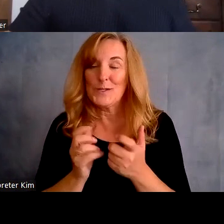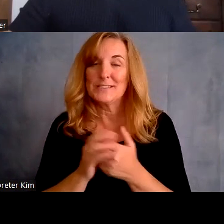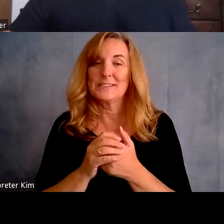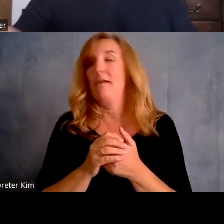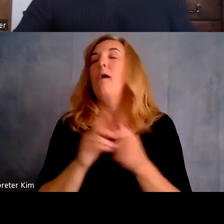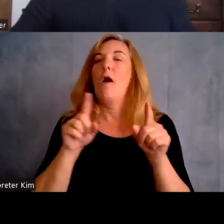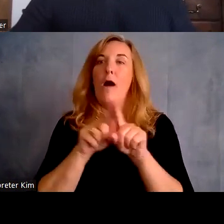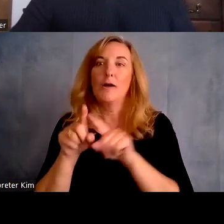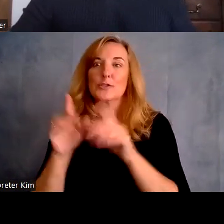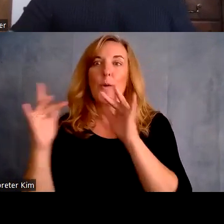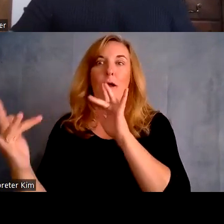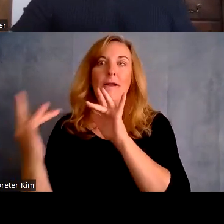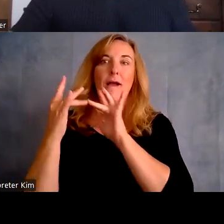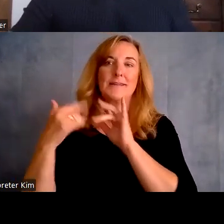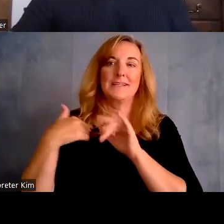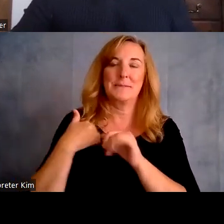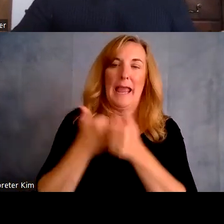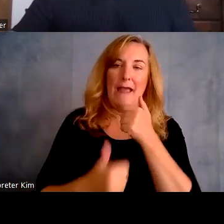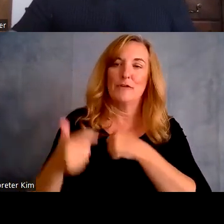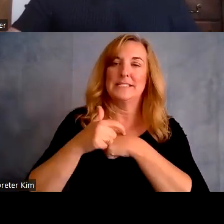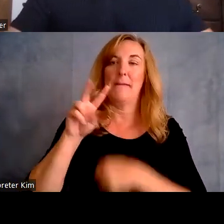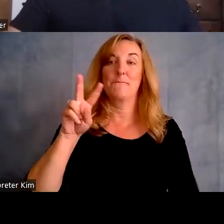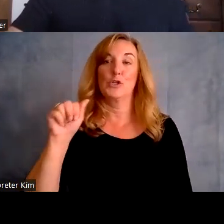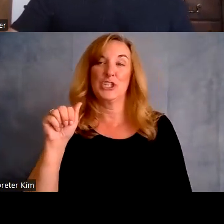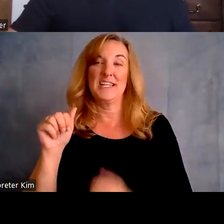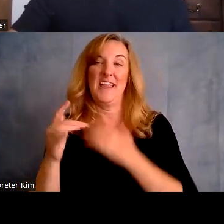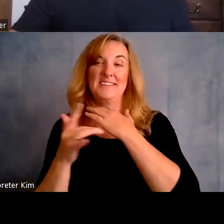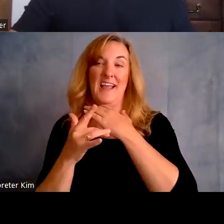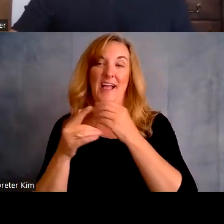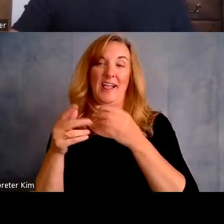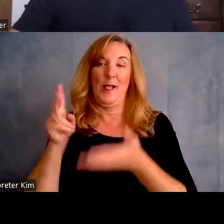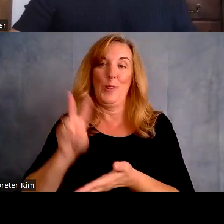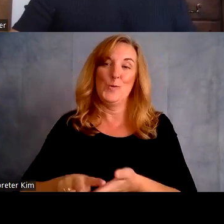contacts me every time Virginia Tech loses a game, which is way too often.